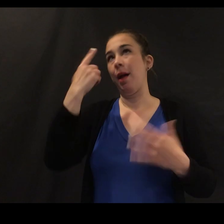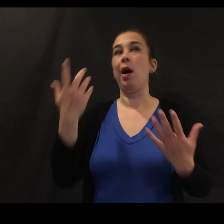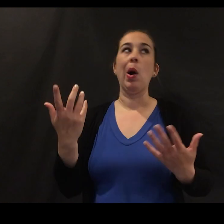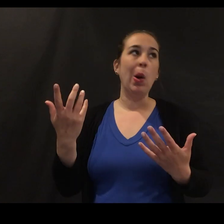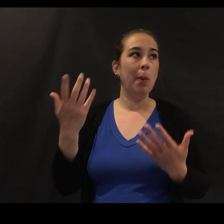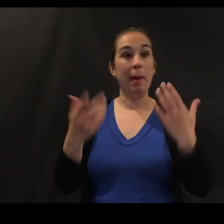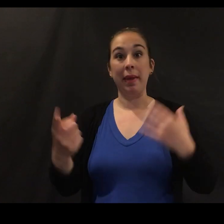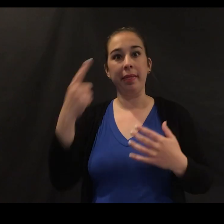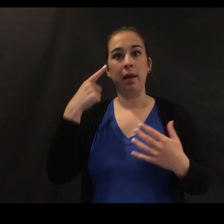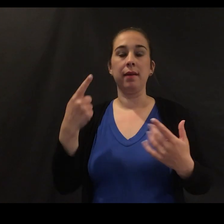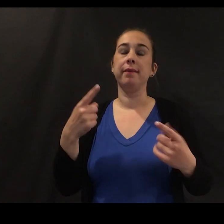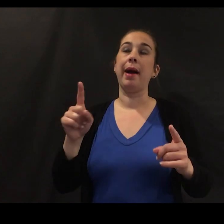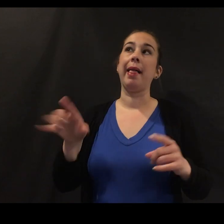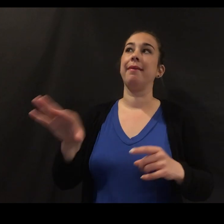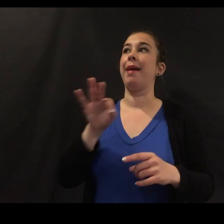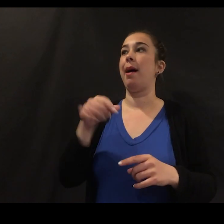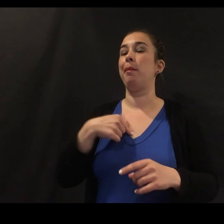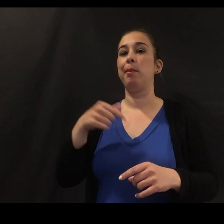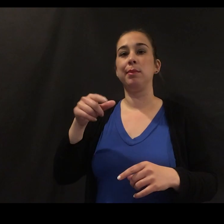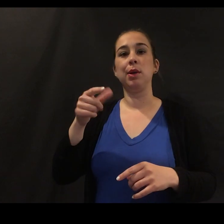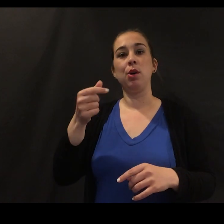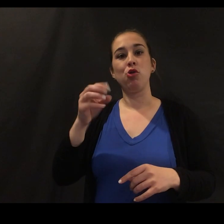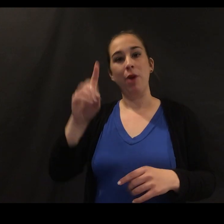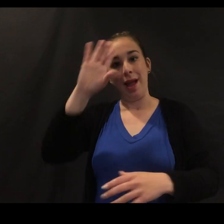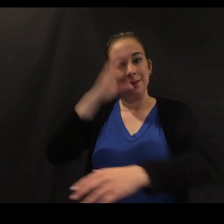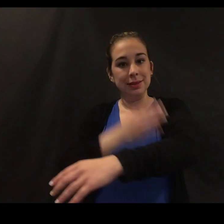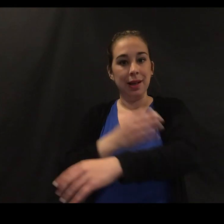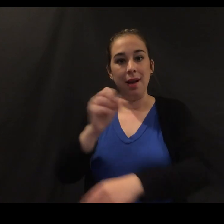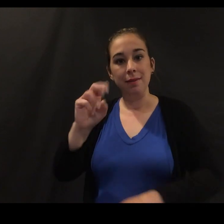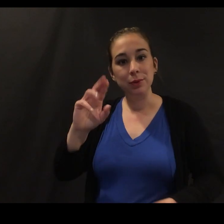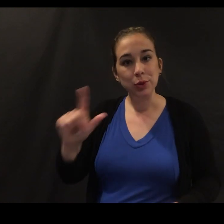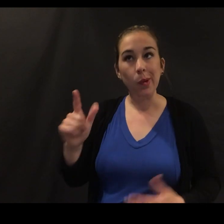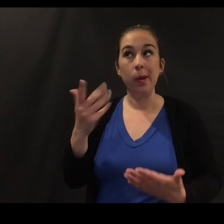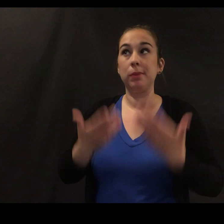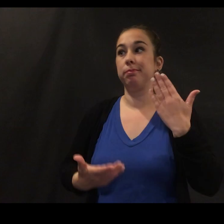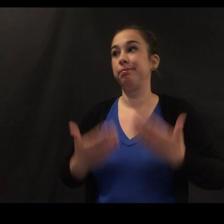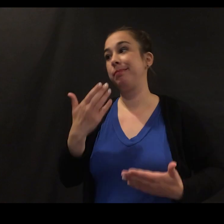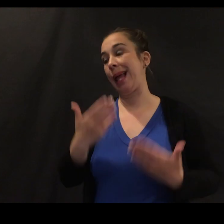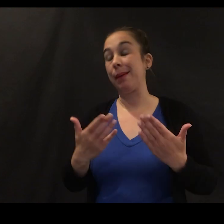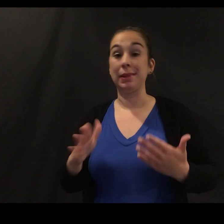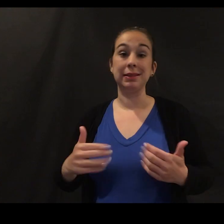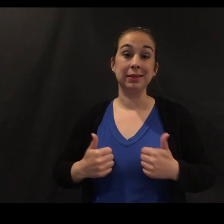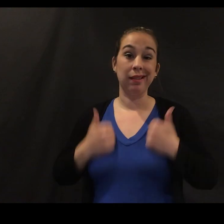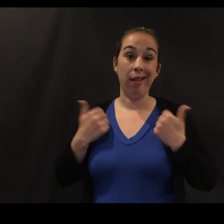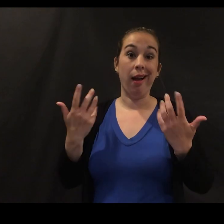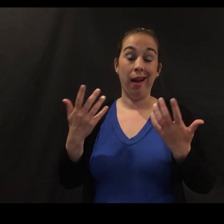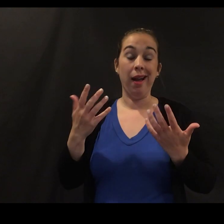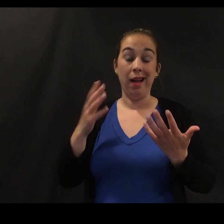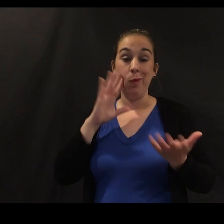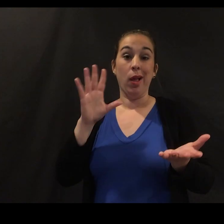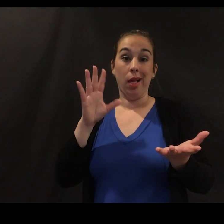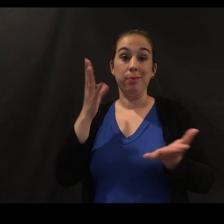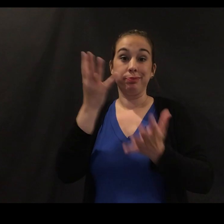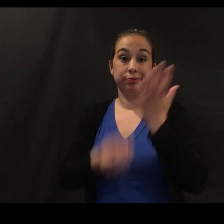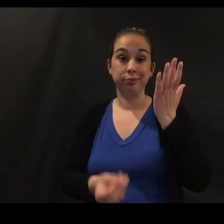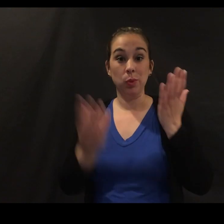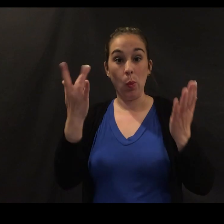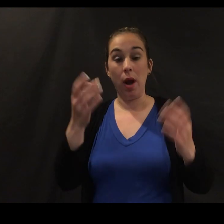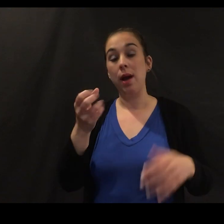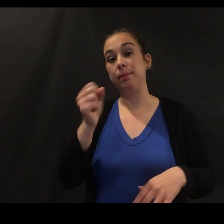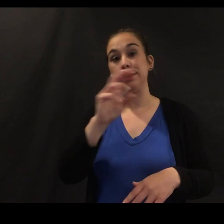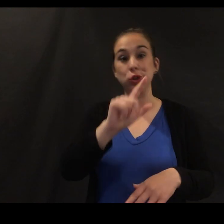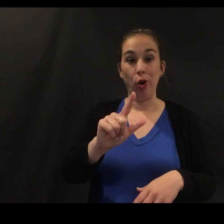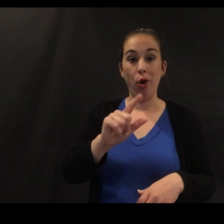that I'm the grandson of Saul, and it seems like my life now likely will be over, because Saul and David